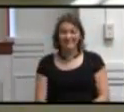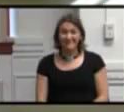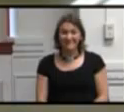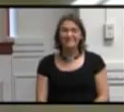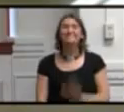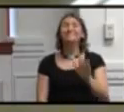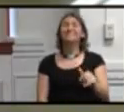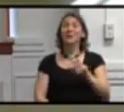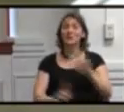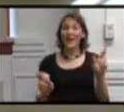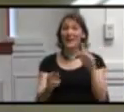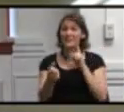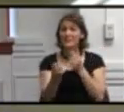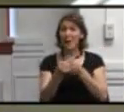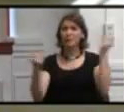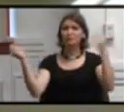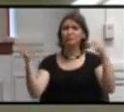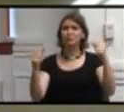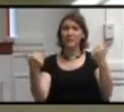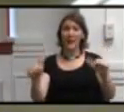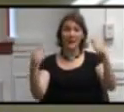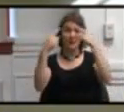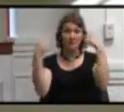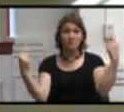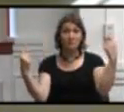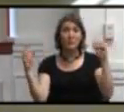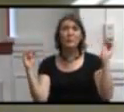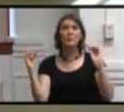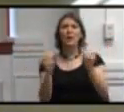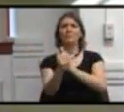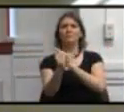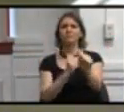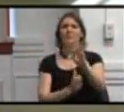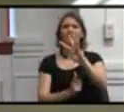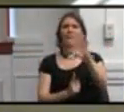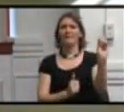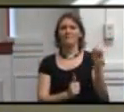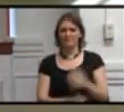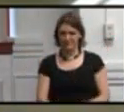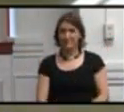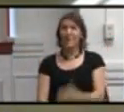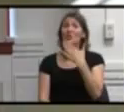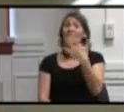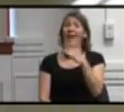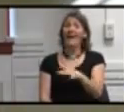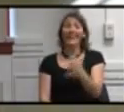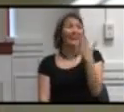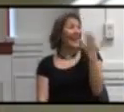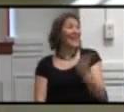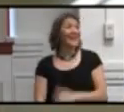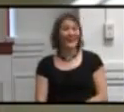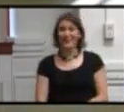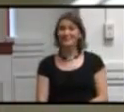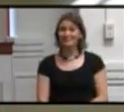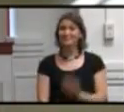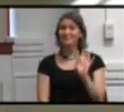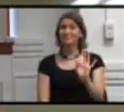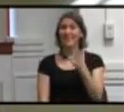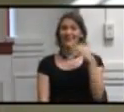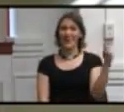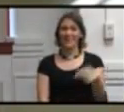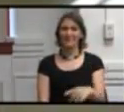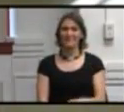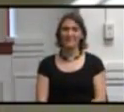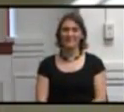Hearing none, all those in favor, please say aye. Aye. Aye. Anybody opposed or abstaining? That carries 5-0. Good luck to you. Thank you very much. Excellent. Appreciate Thanks for coming.